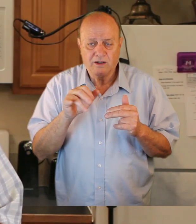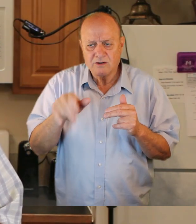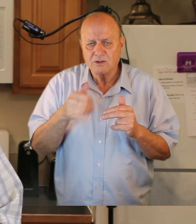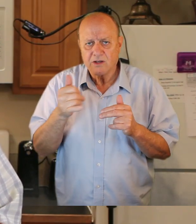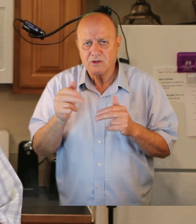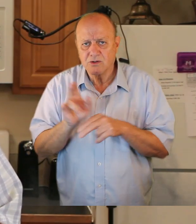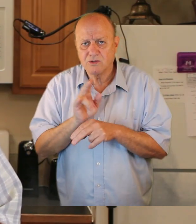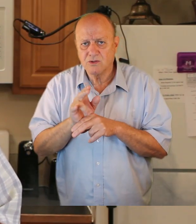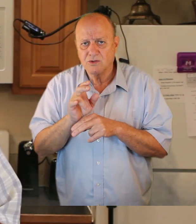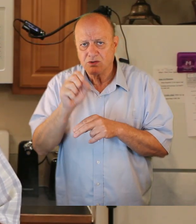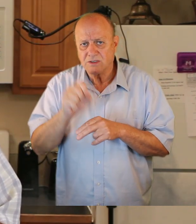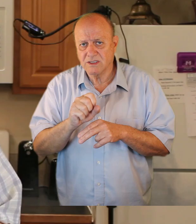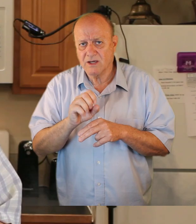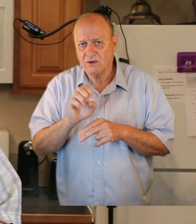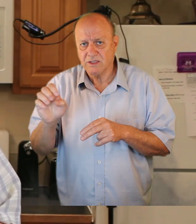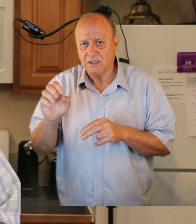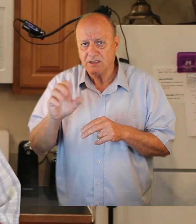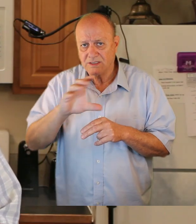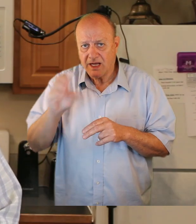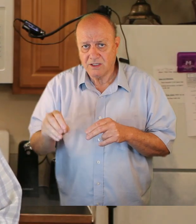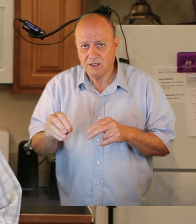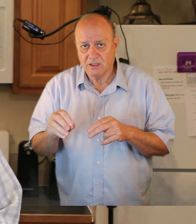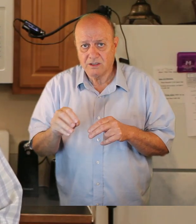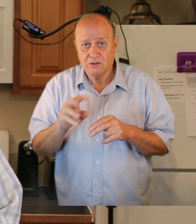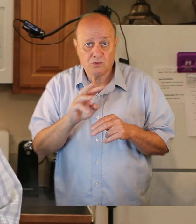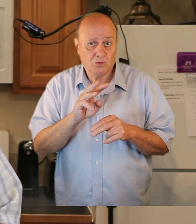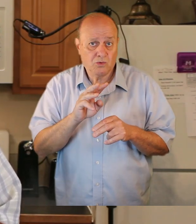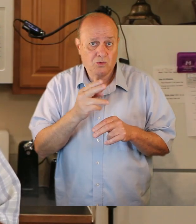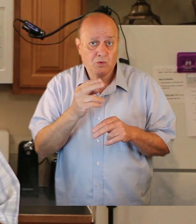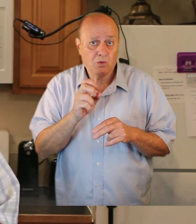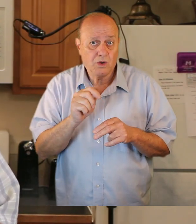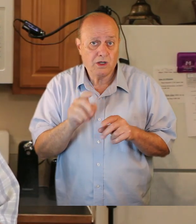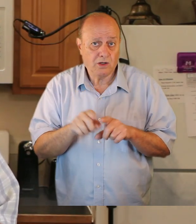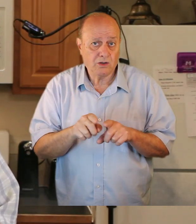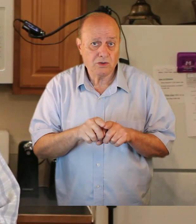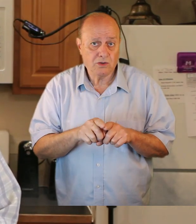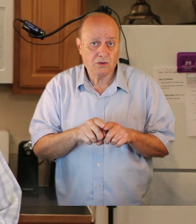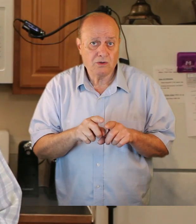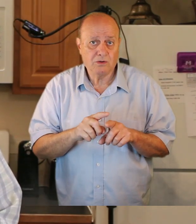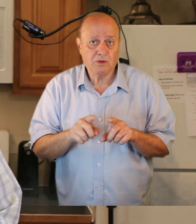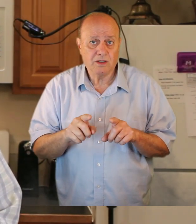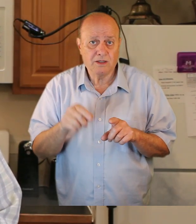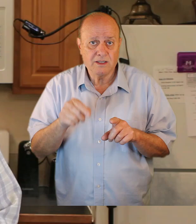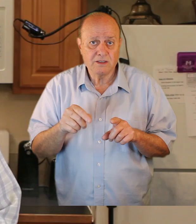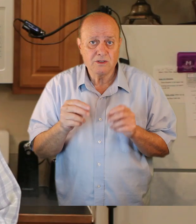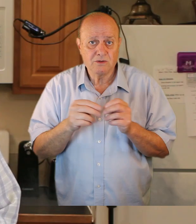all through the Southeast Asian area. They use wheat noodles as well, but this is a rice noodle. It's